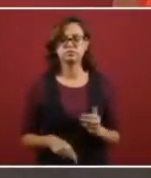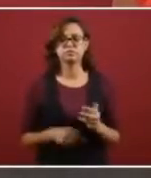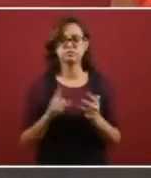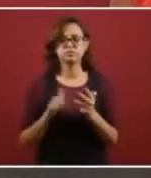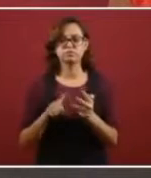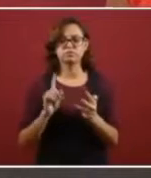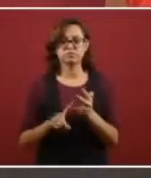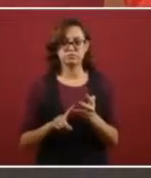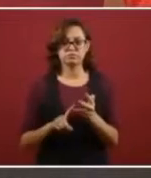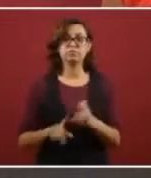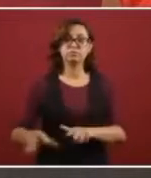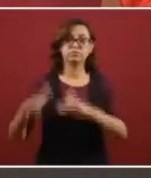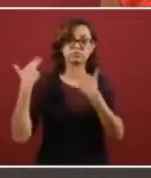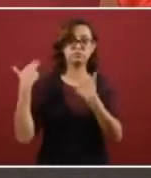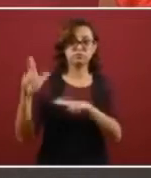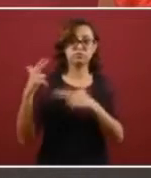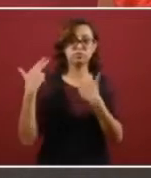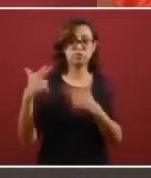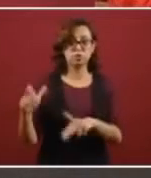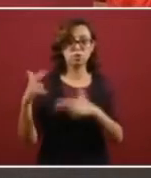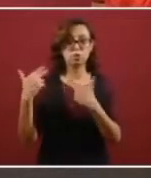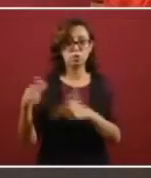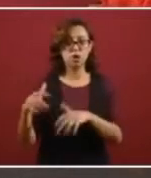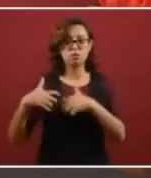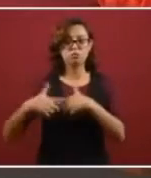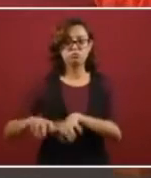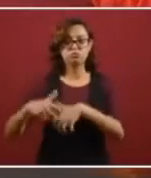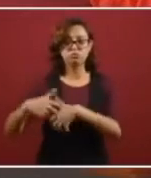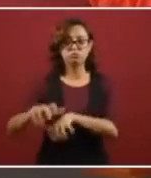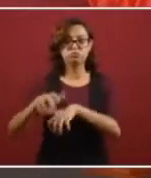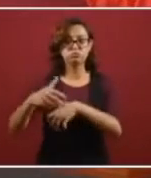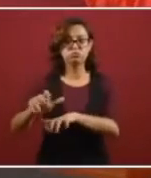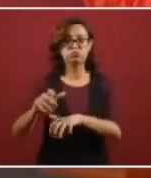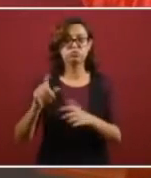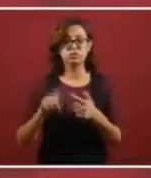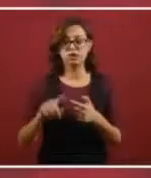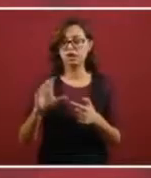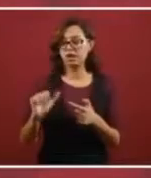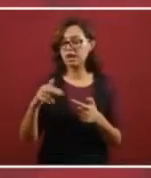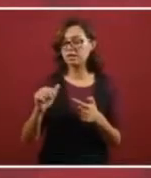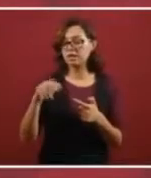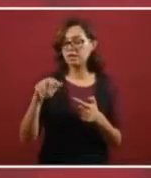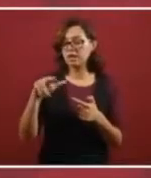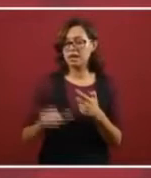so that we third were the strikes the historical strikes